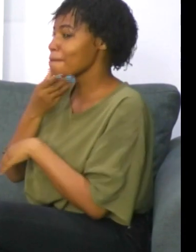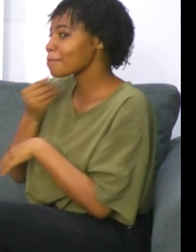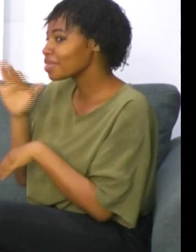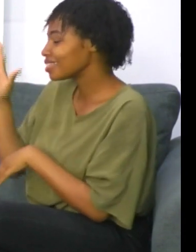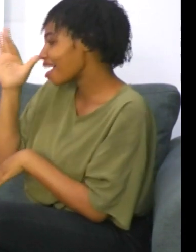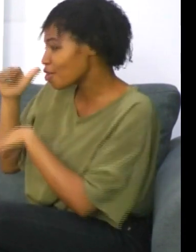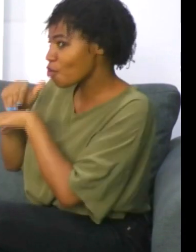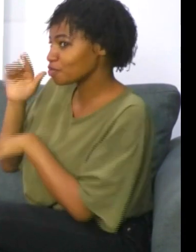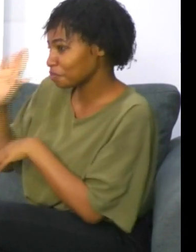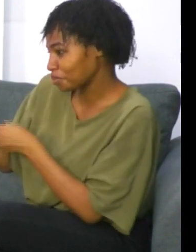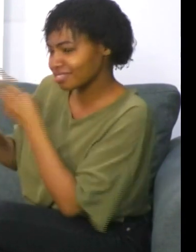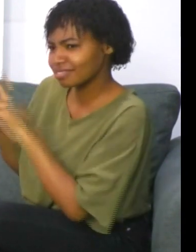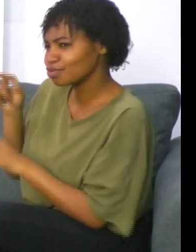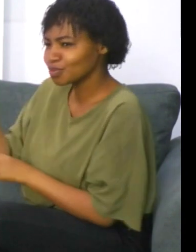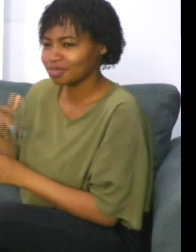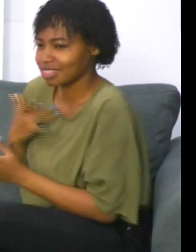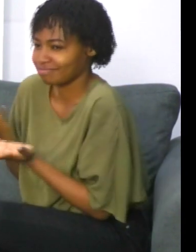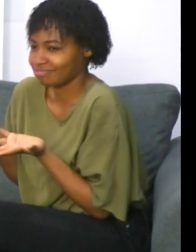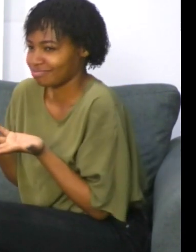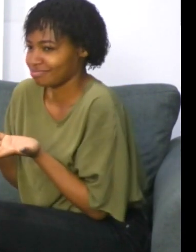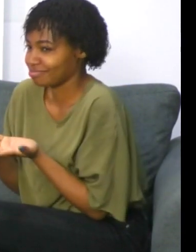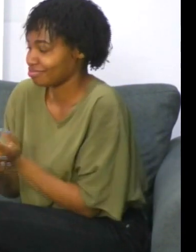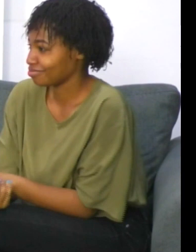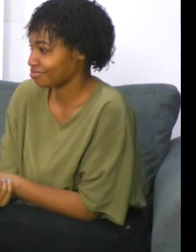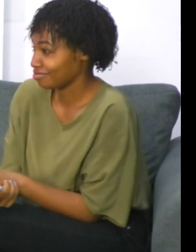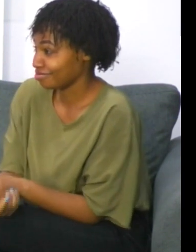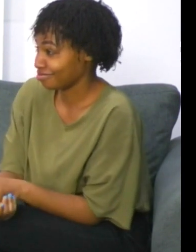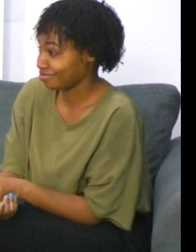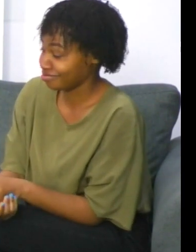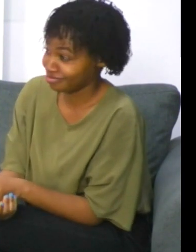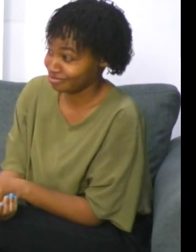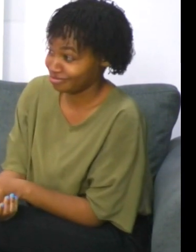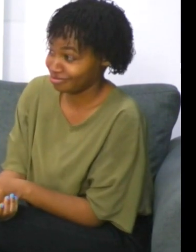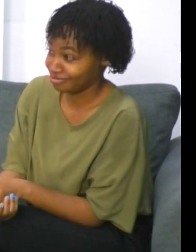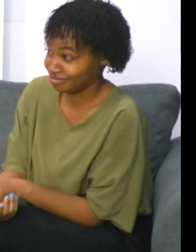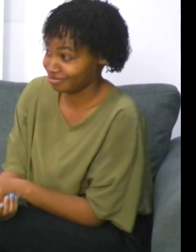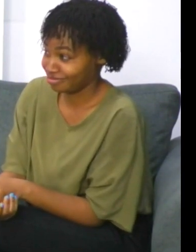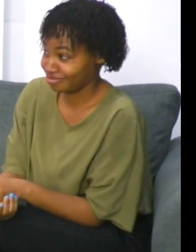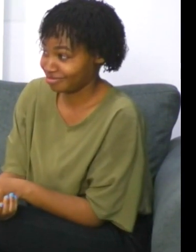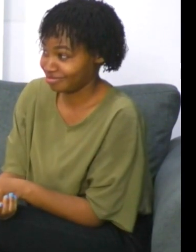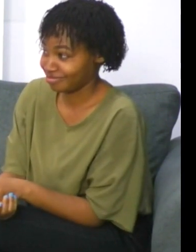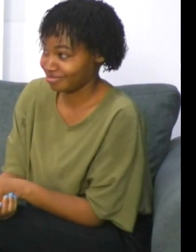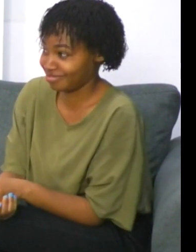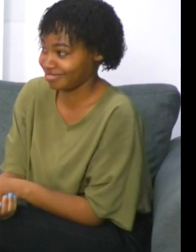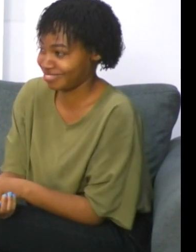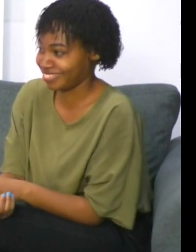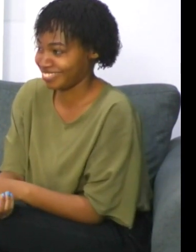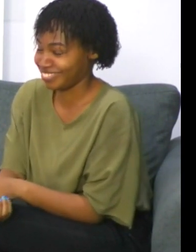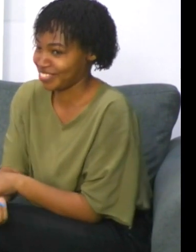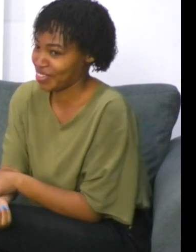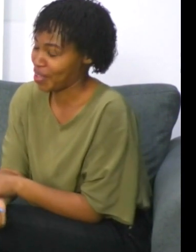What if a man wants to have, an older man wants to have a relationship with you? How do you go about it?